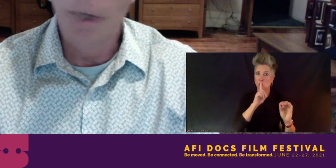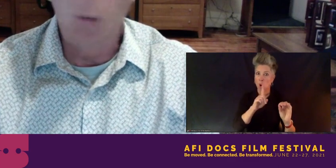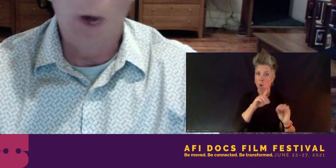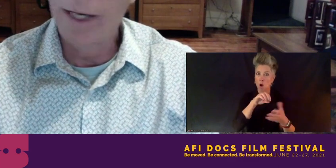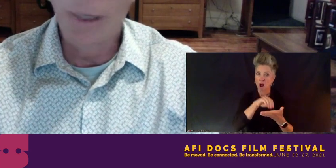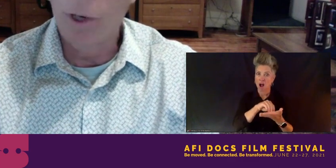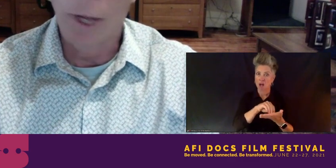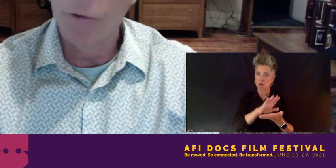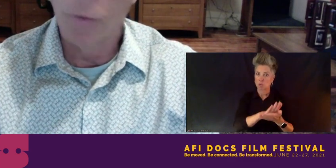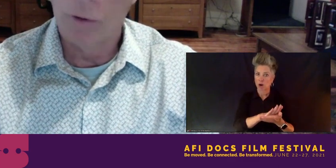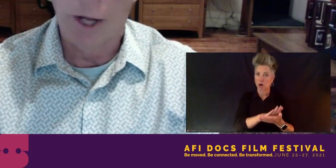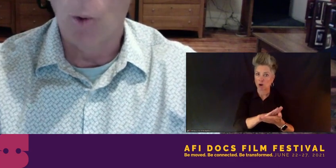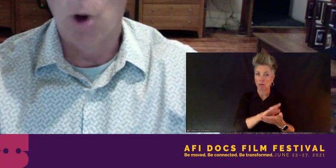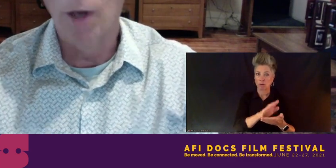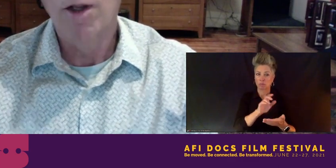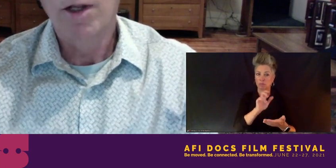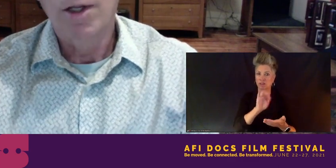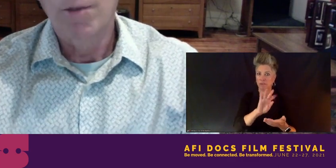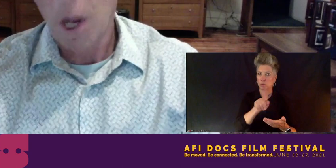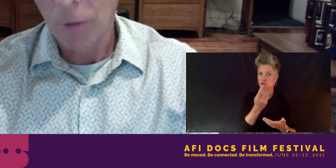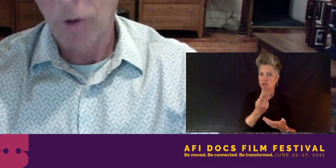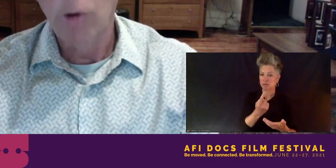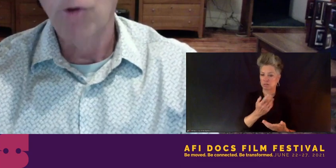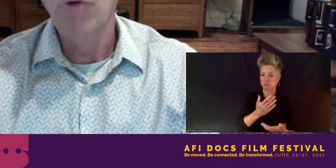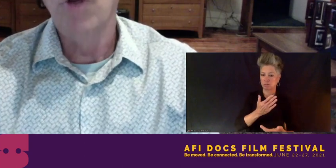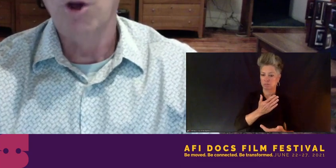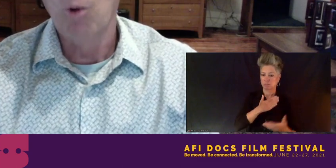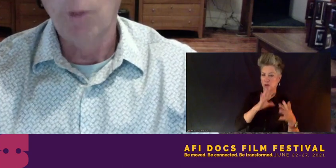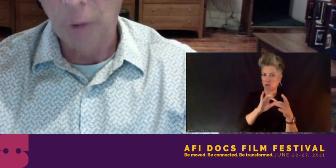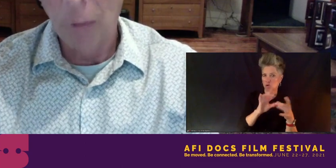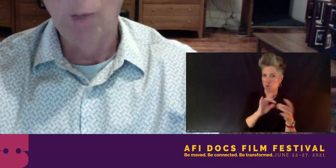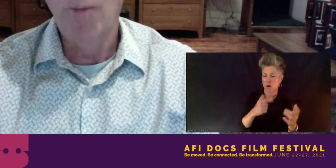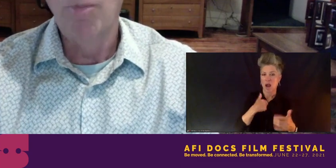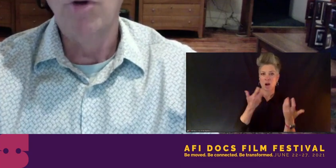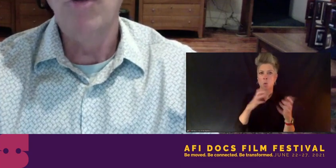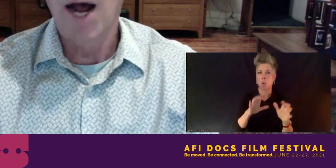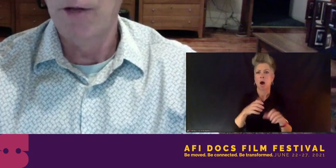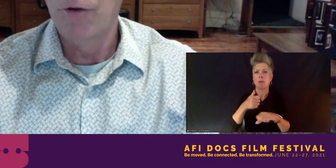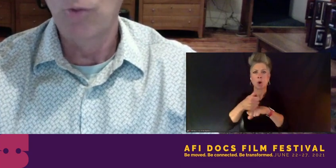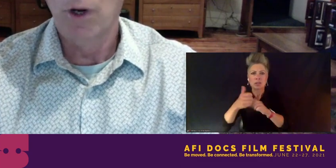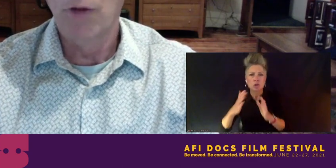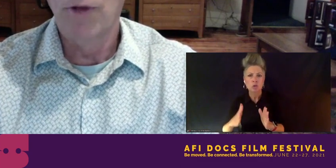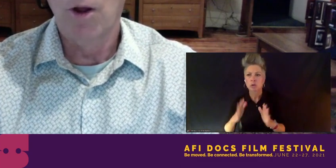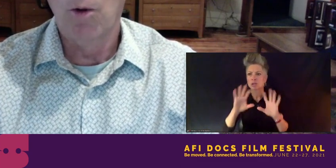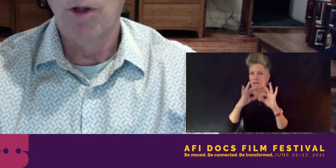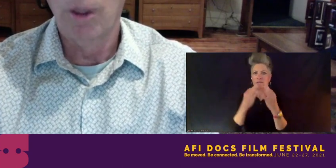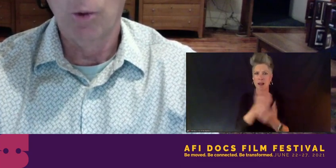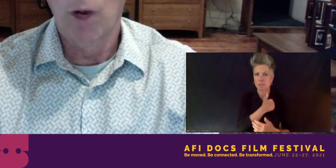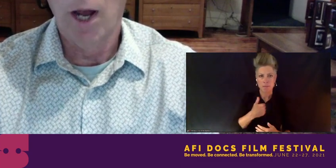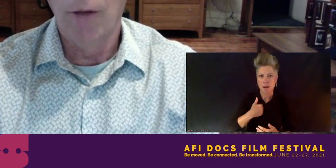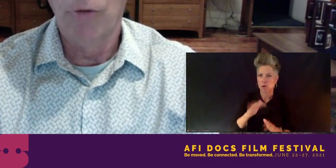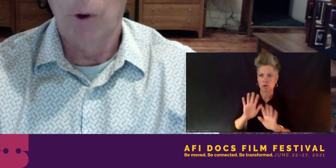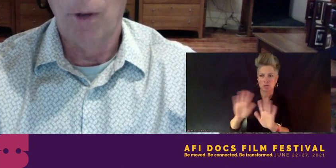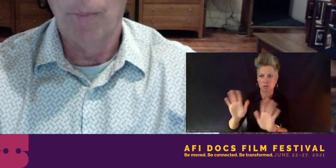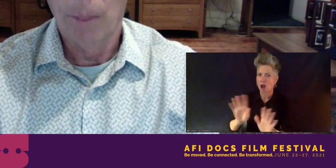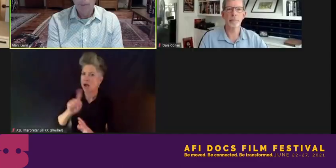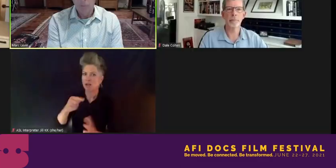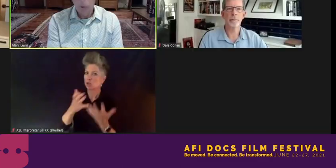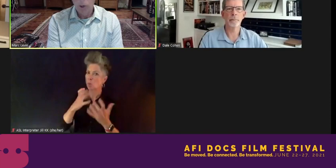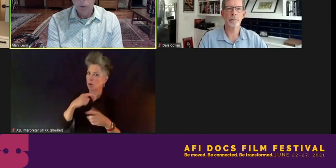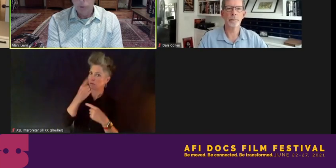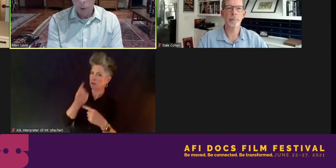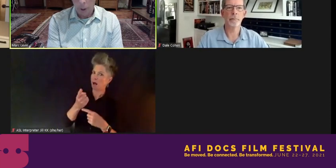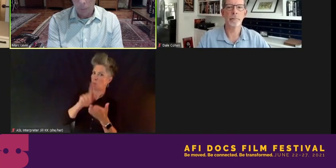I don't want anyone else. I don't want prosecutors. I don't want family members. I just want to tell it the way I saw it.